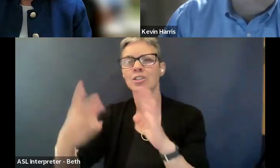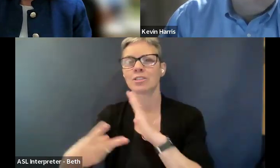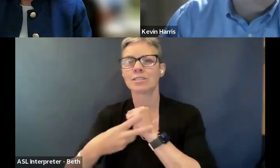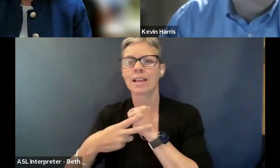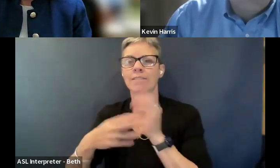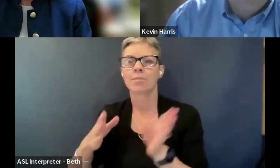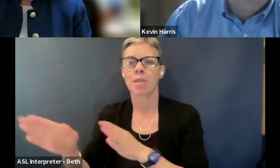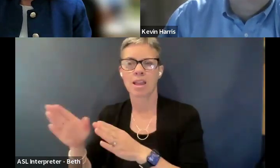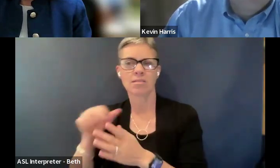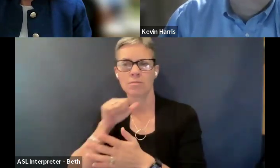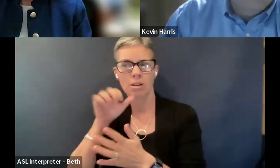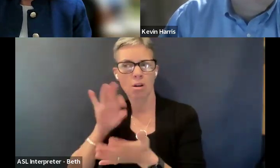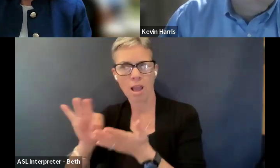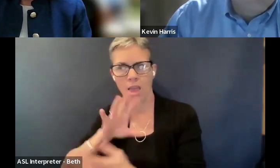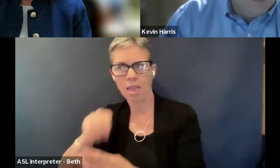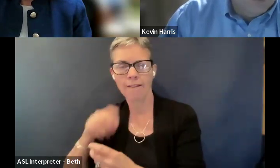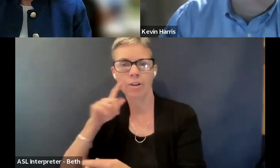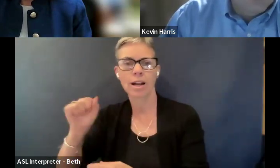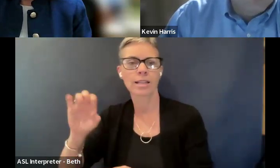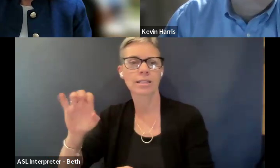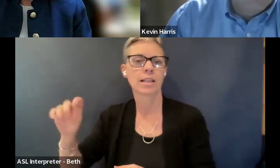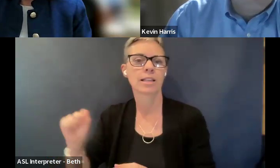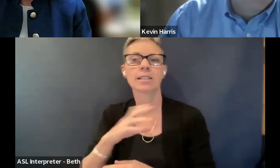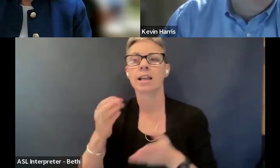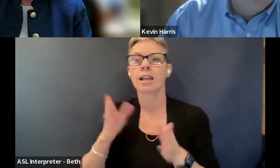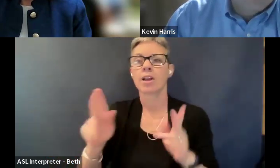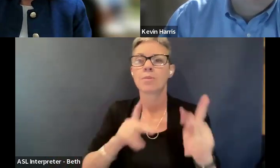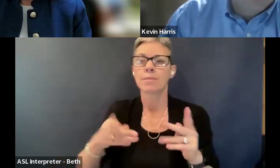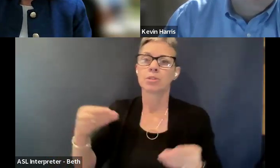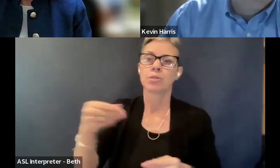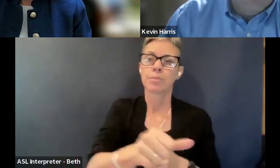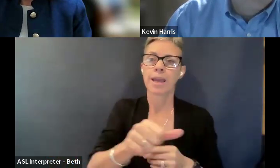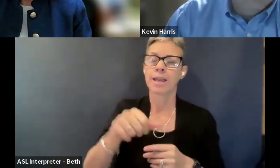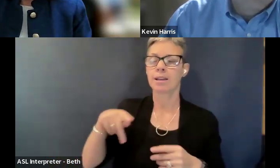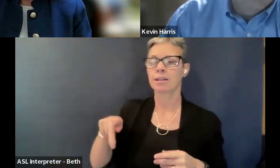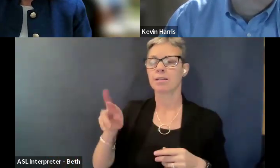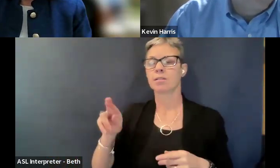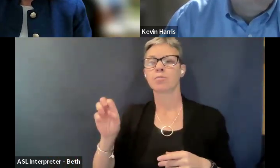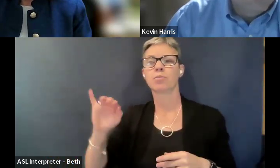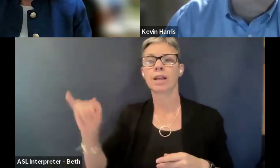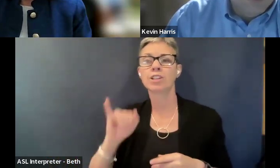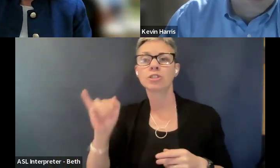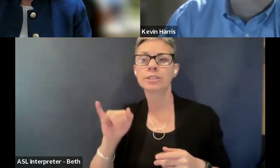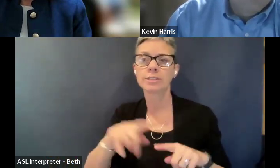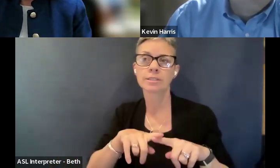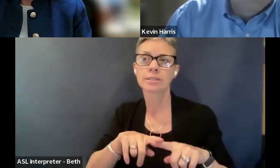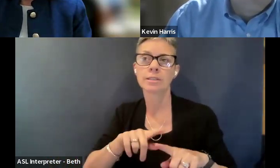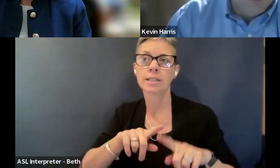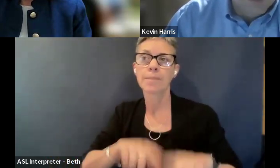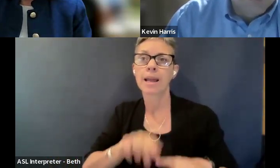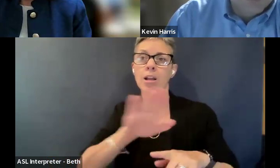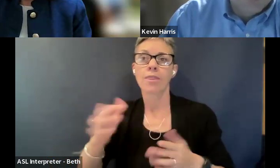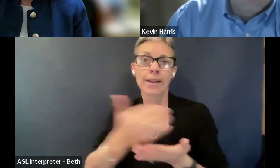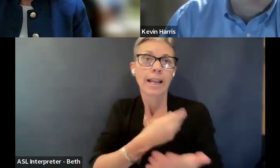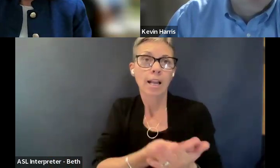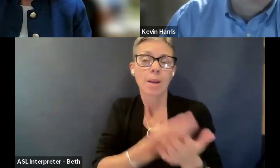limitations. Allow individuals to pay a premium based on their annual income to maintain